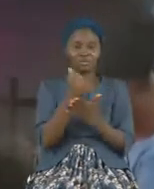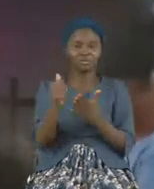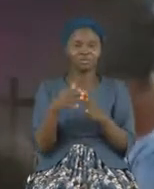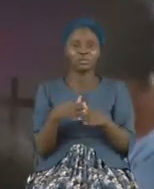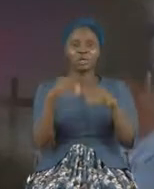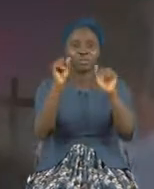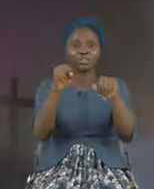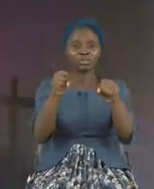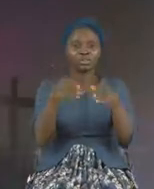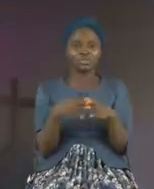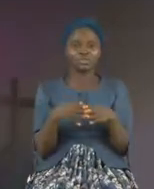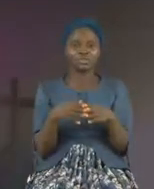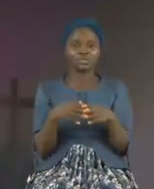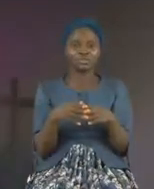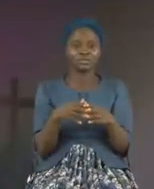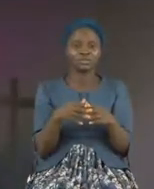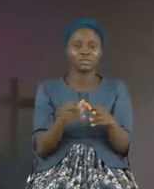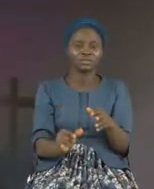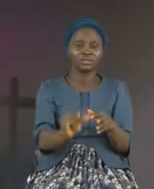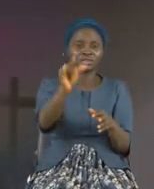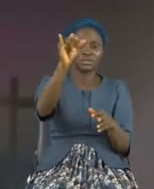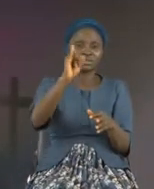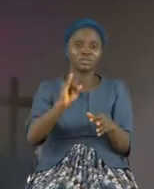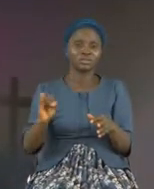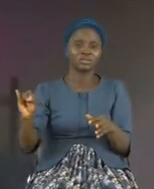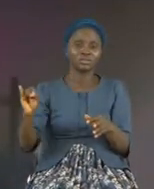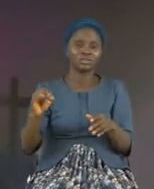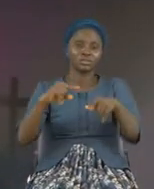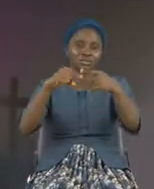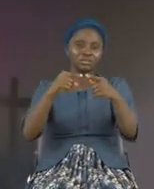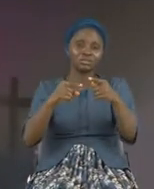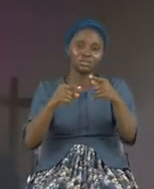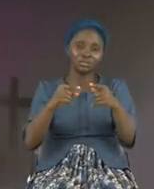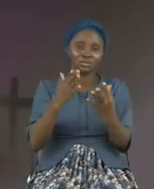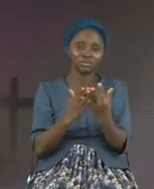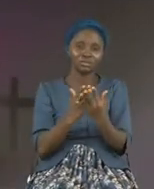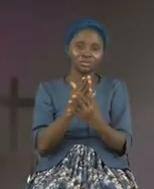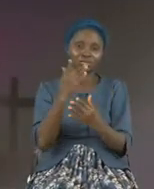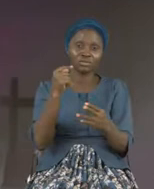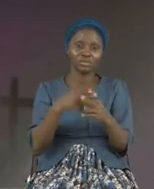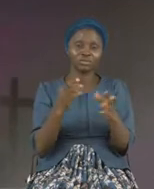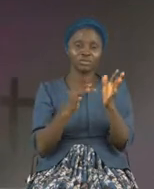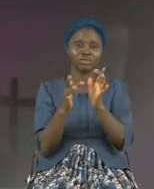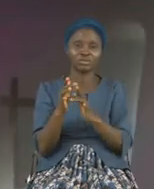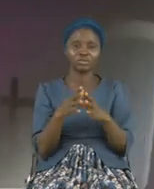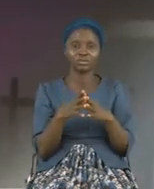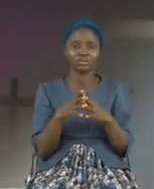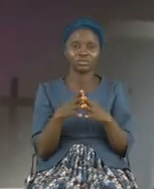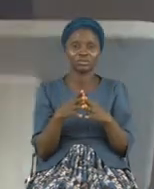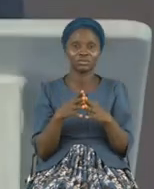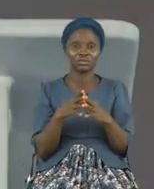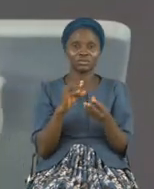Possibilities transcending through the name of Jesus. Let's look at number